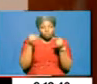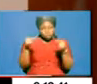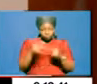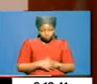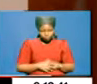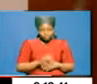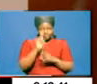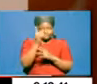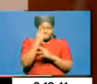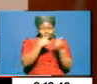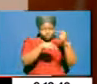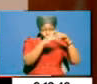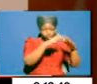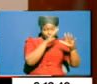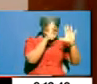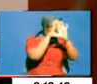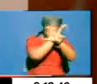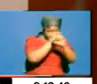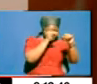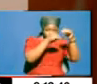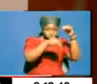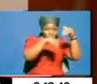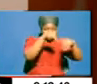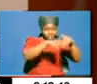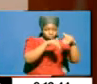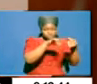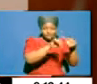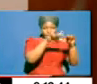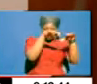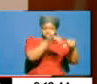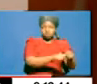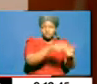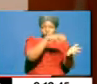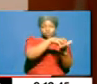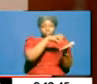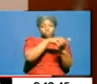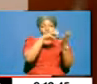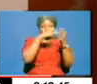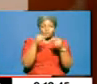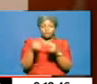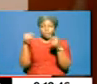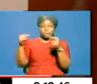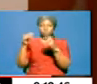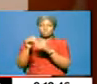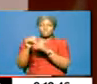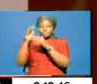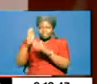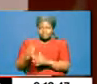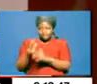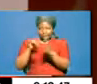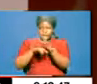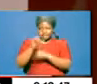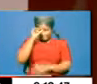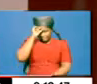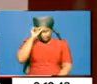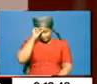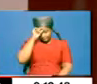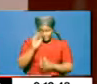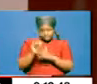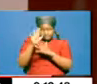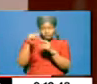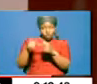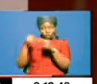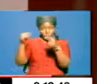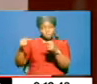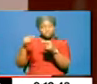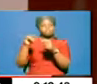runners-up in a presidential election will automatically assume the position of the opposition leader in the government. The leader of the opposition will